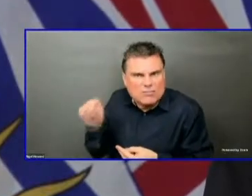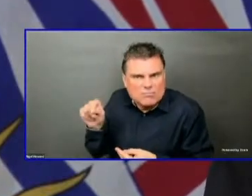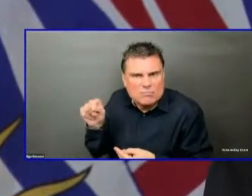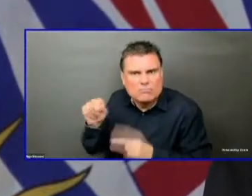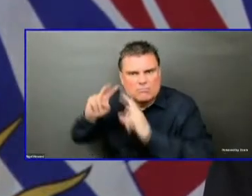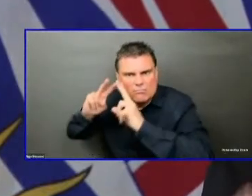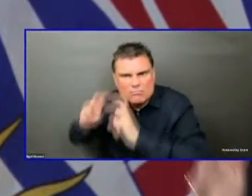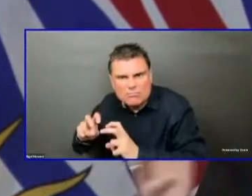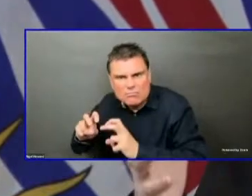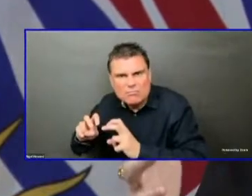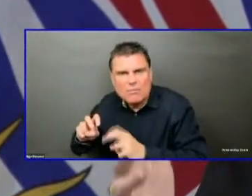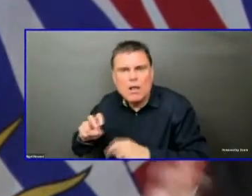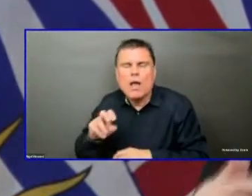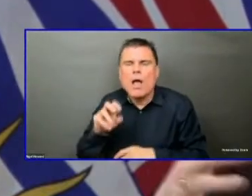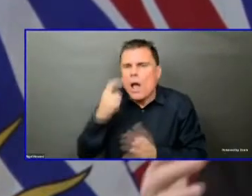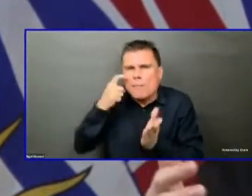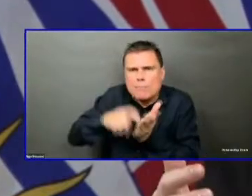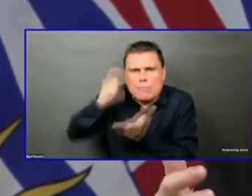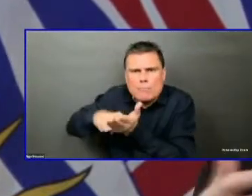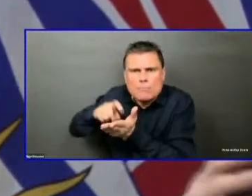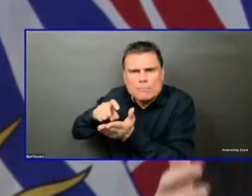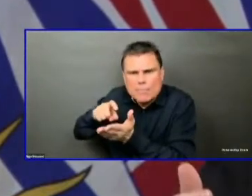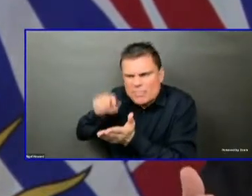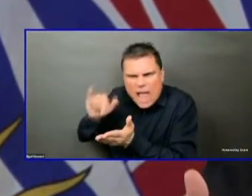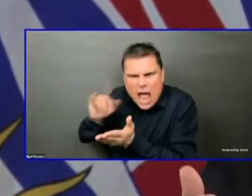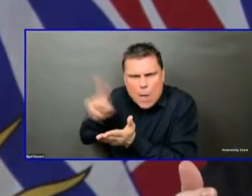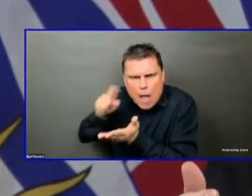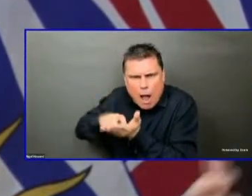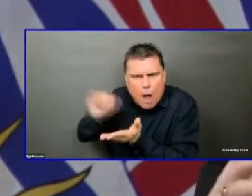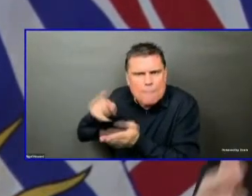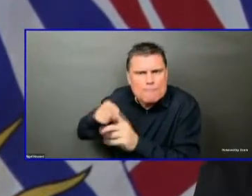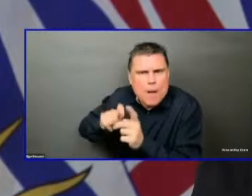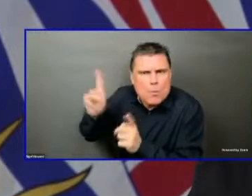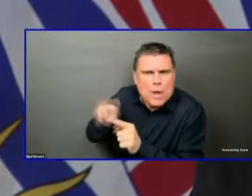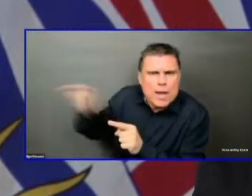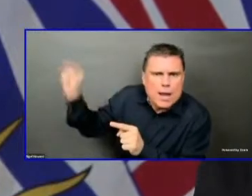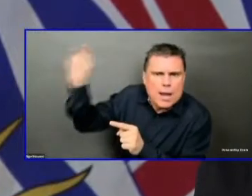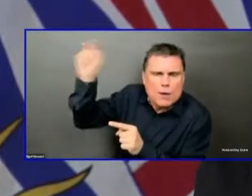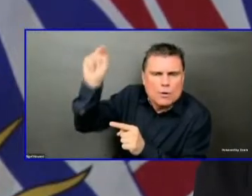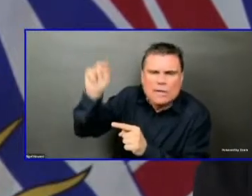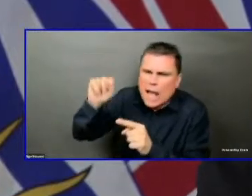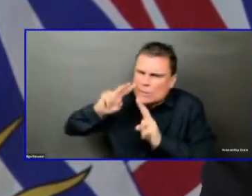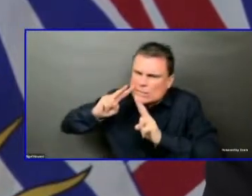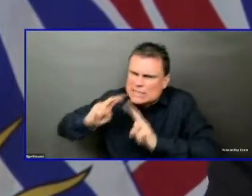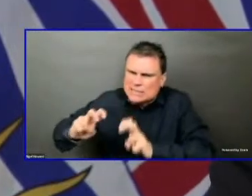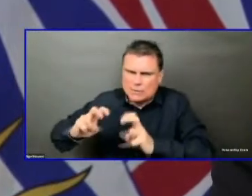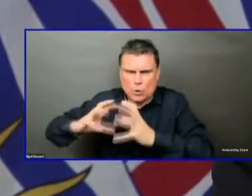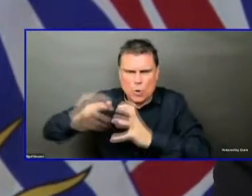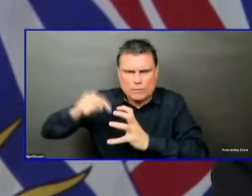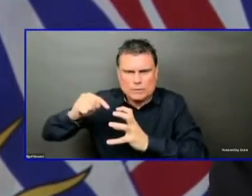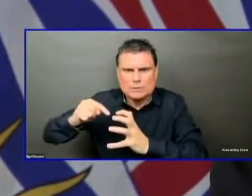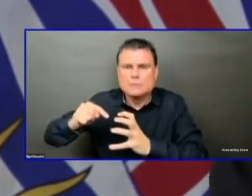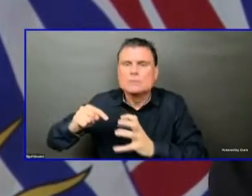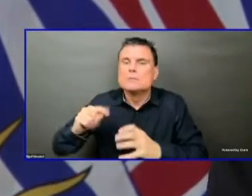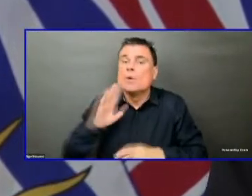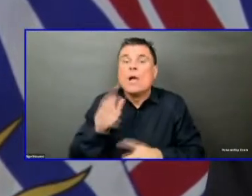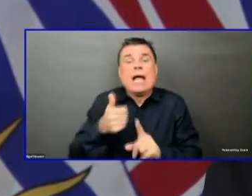in BC, but that should be in place in the coming days. I've been talking with Dr. Krajden about